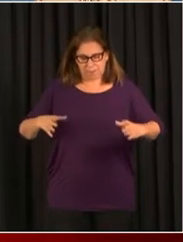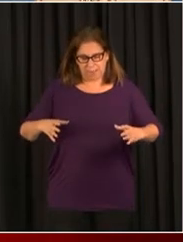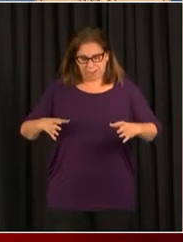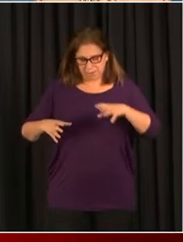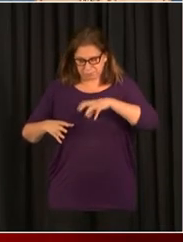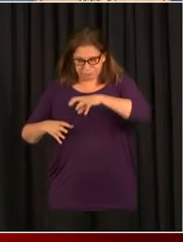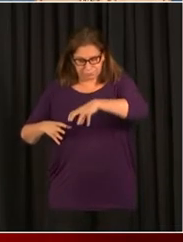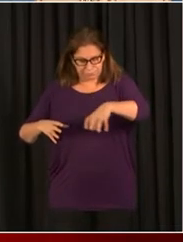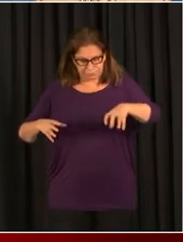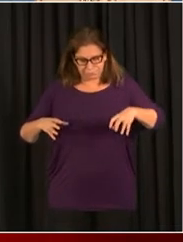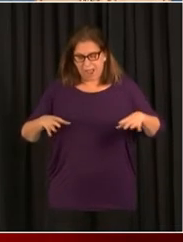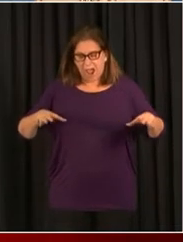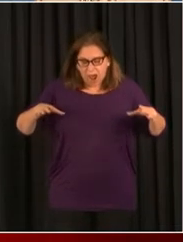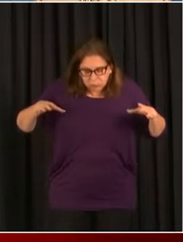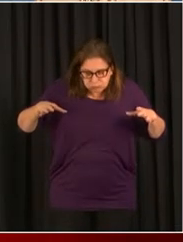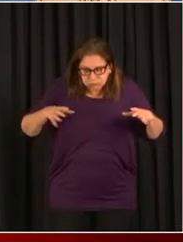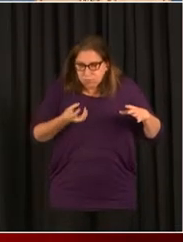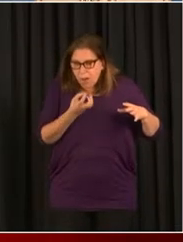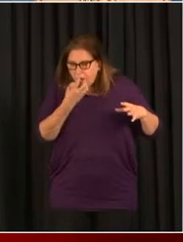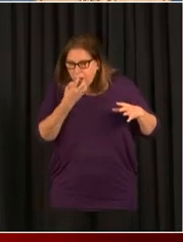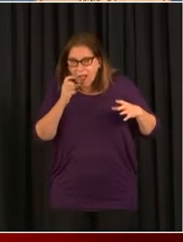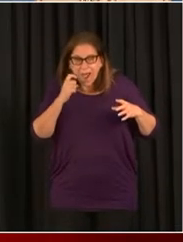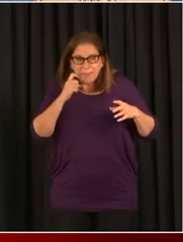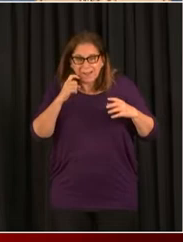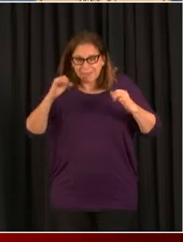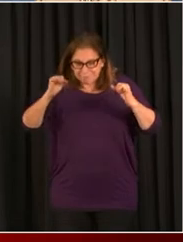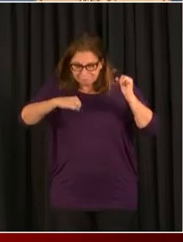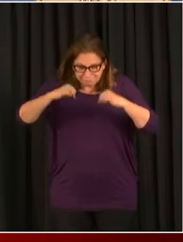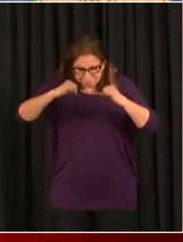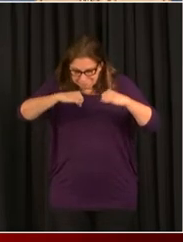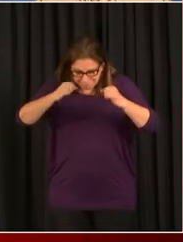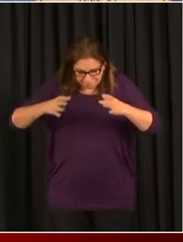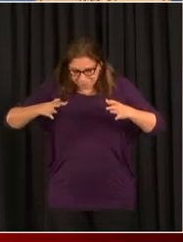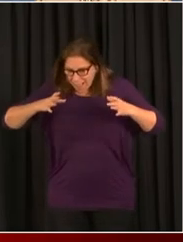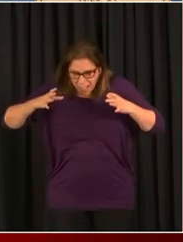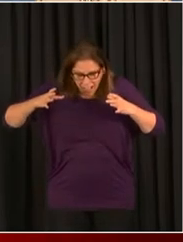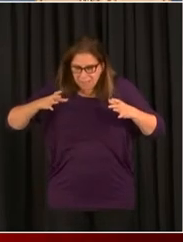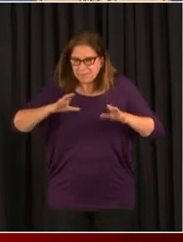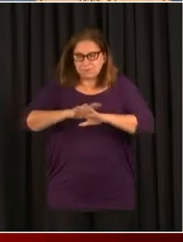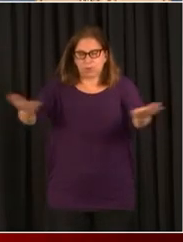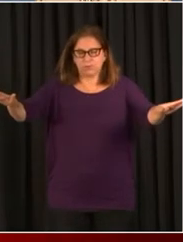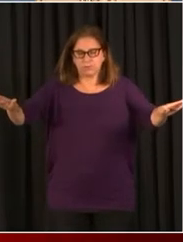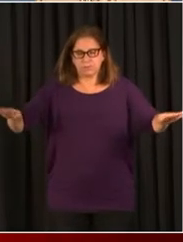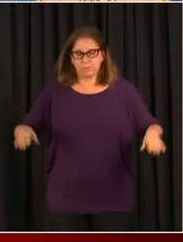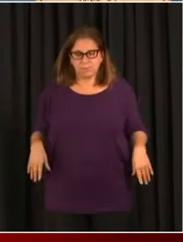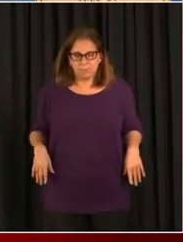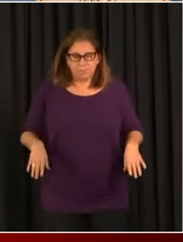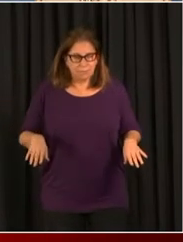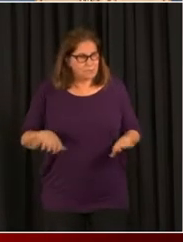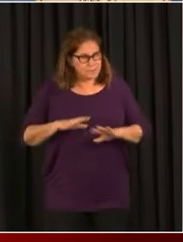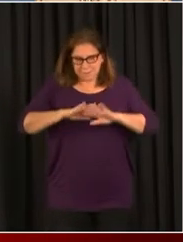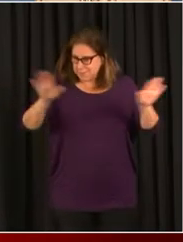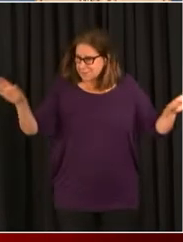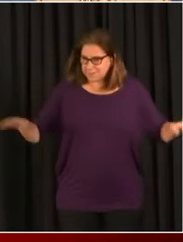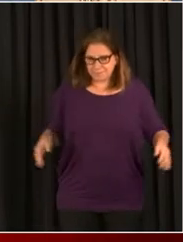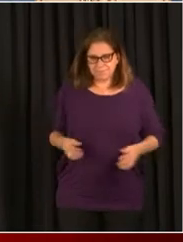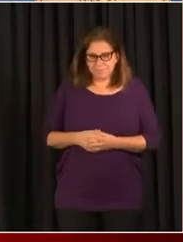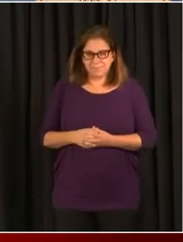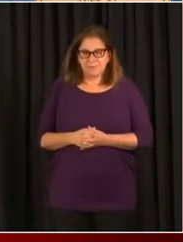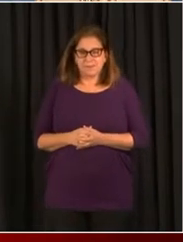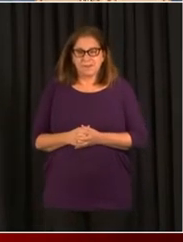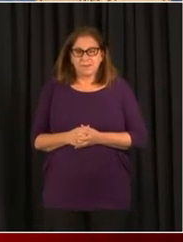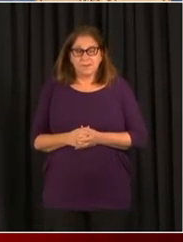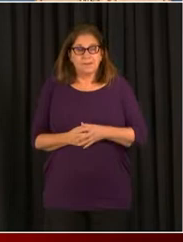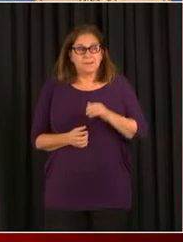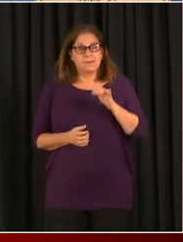risk. Here are some examples of medium risk. One-way trick-or-treating to pick up individually wrapped